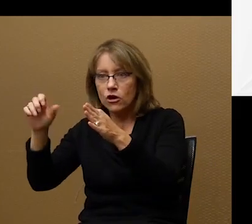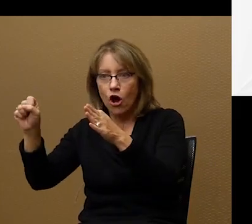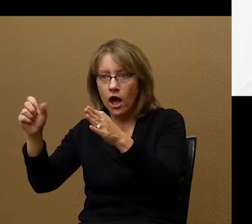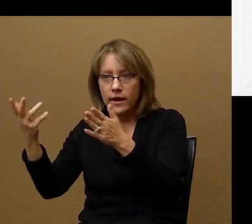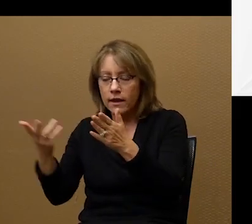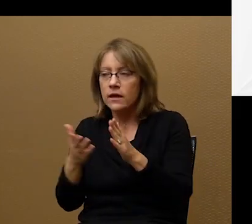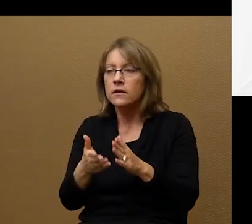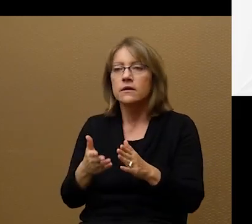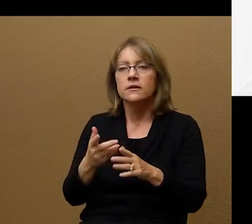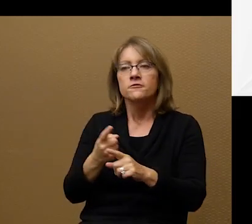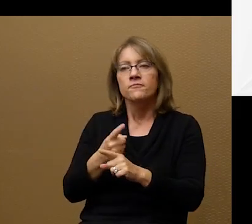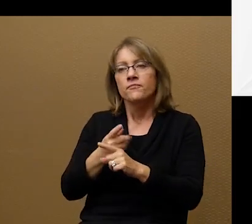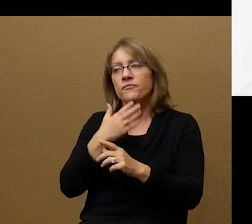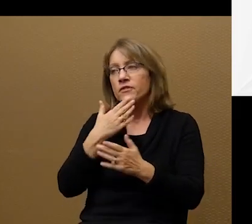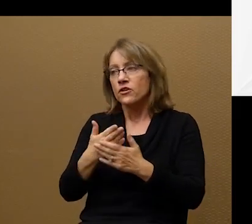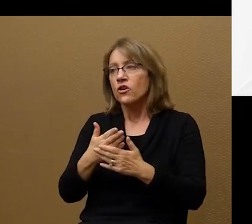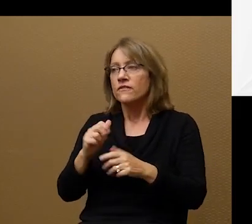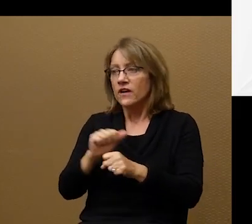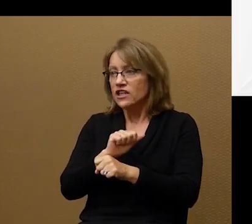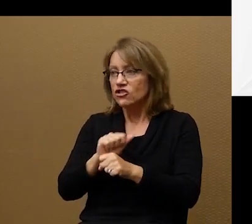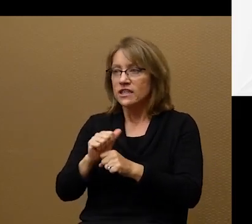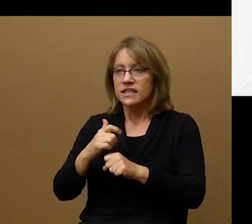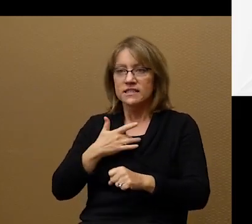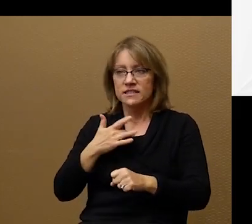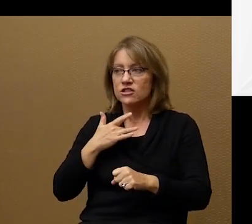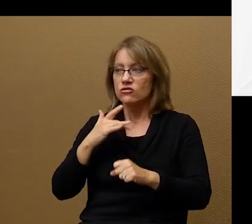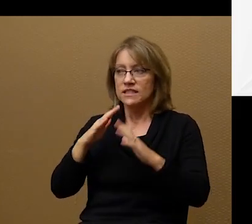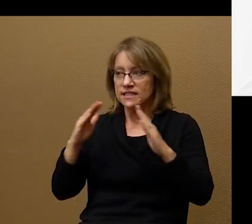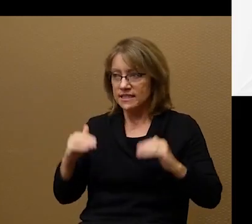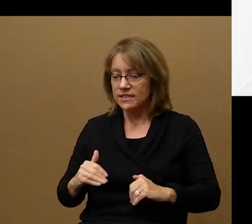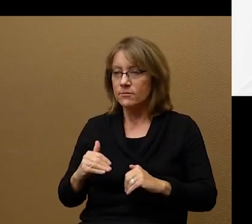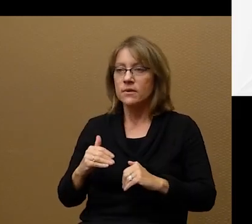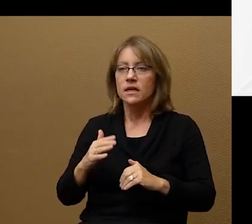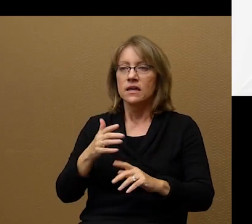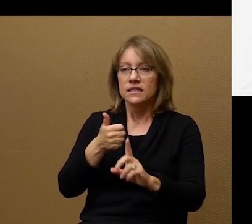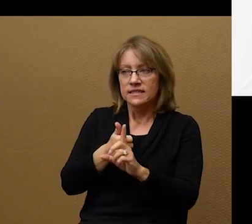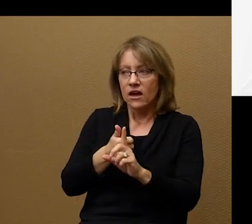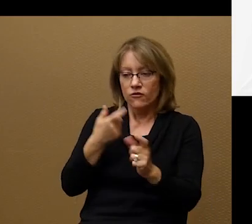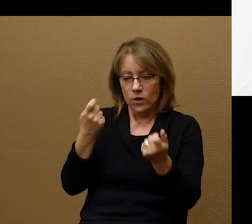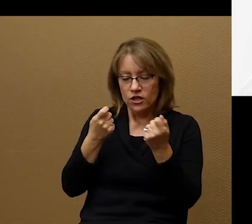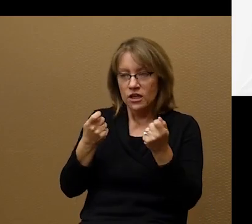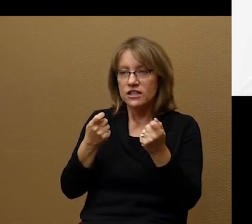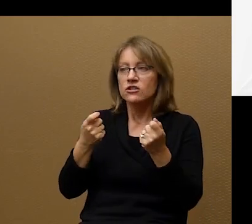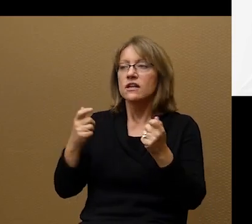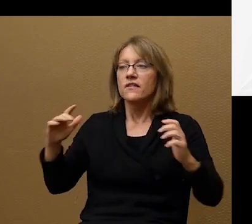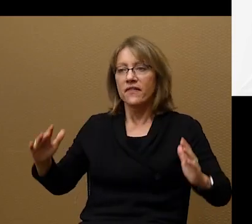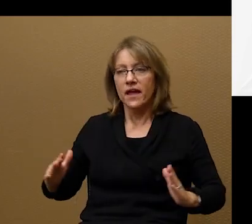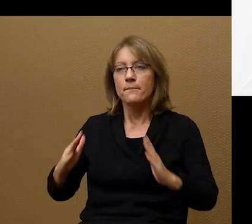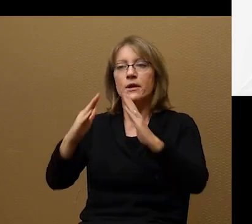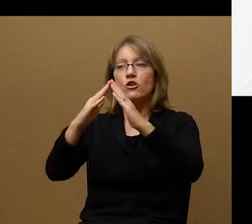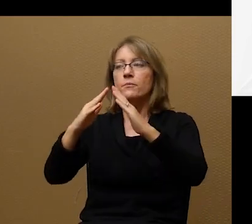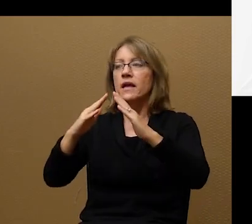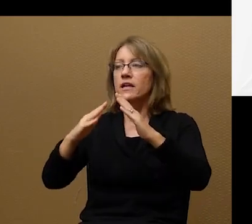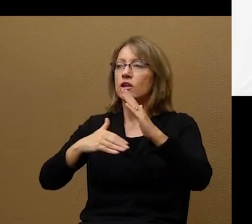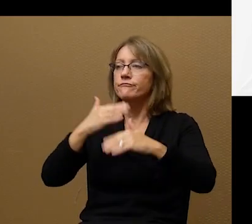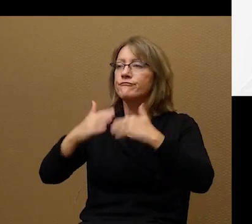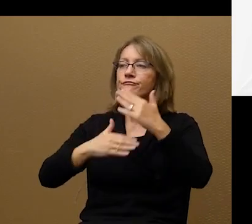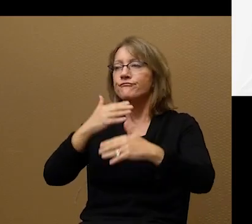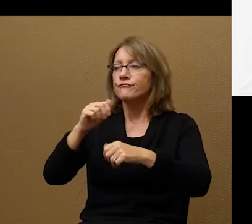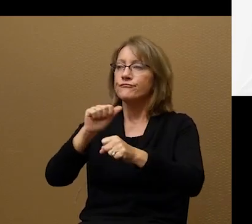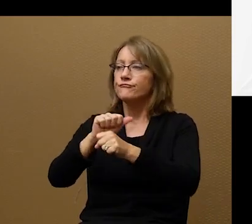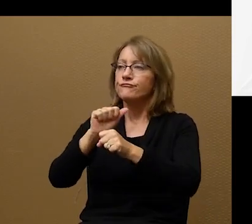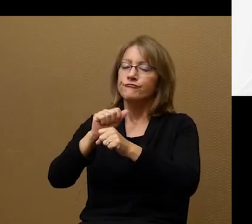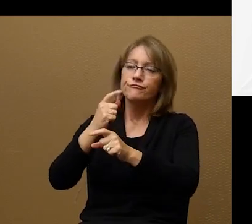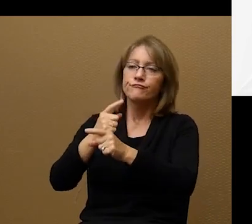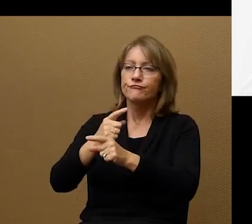sensory system and self-regulation, the pyramid functions correctly. And at the top